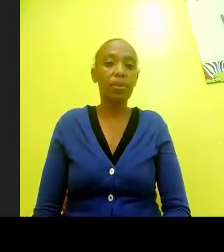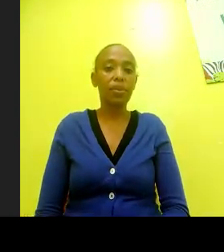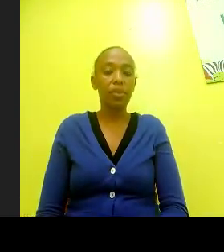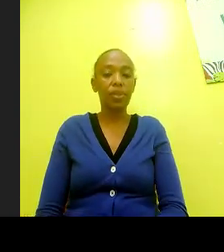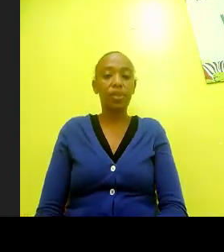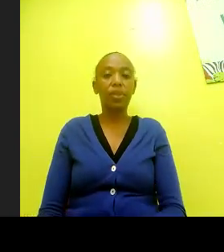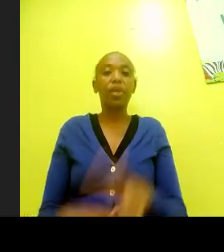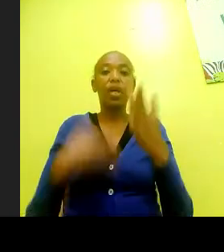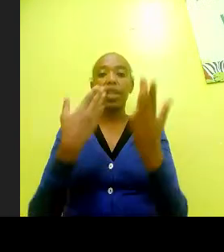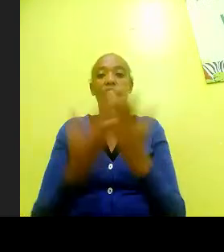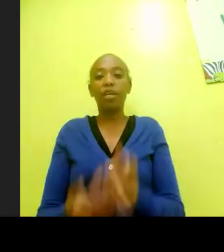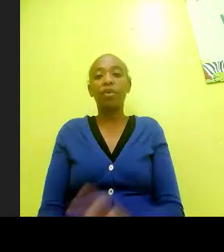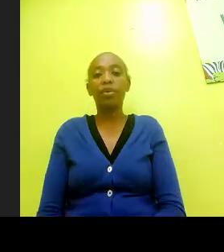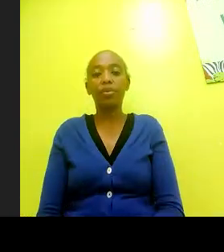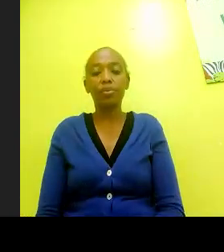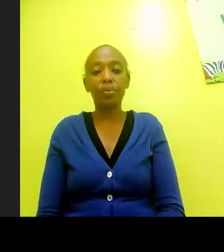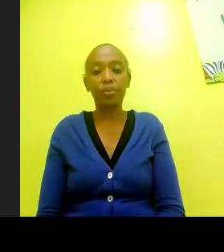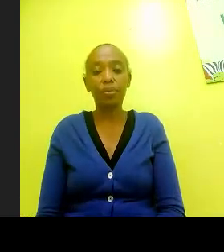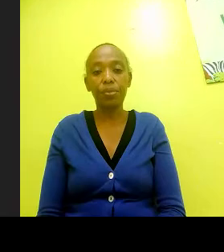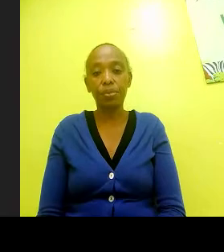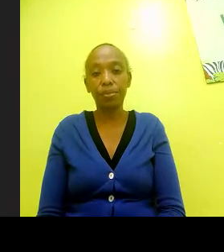Thank you.